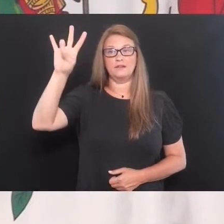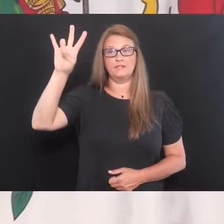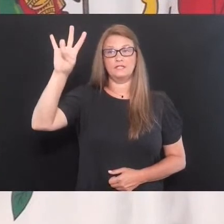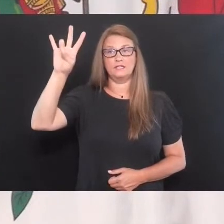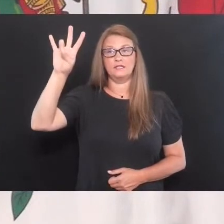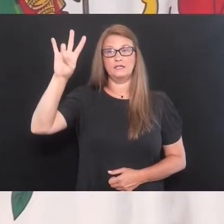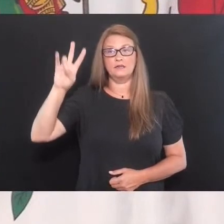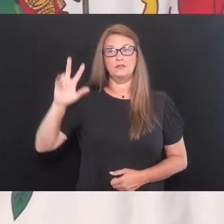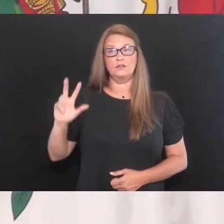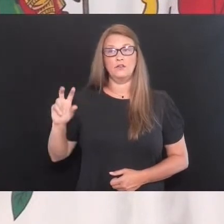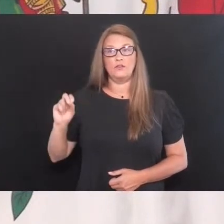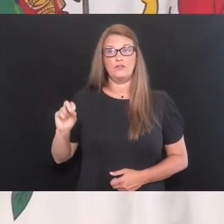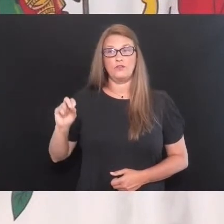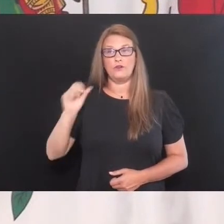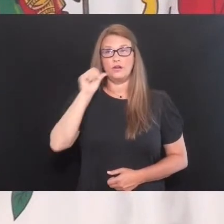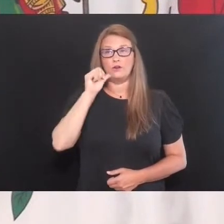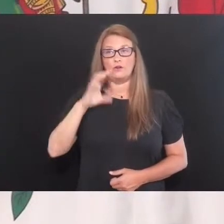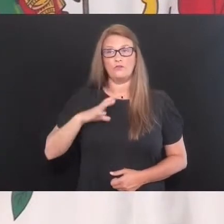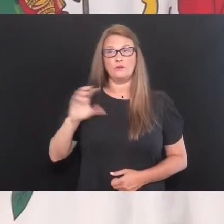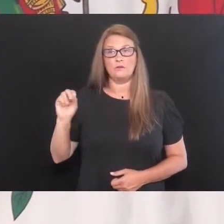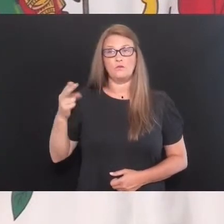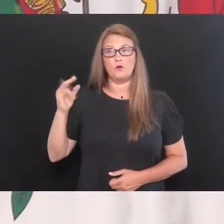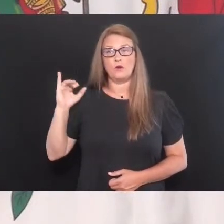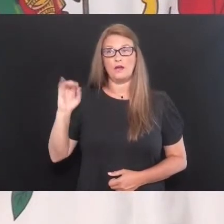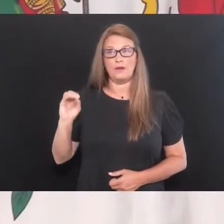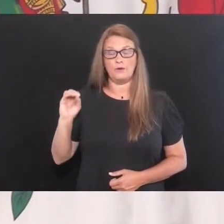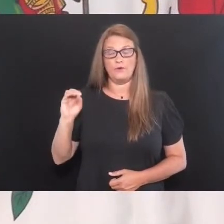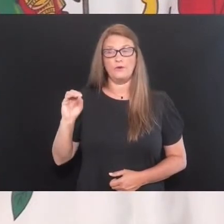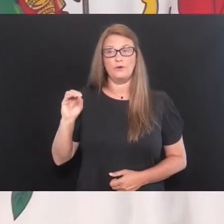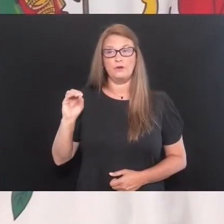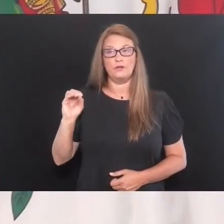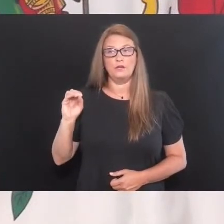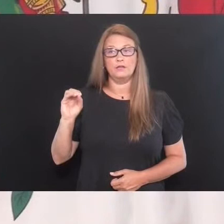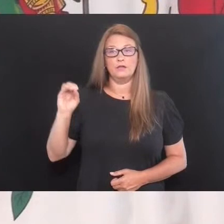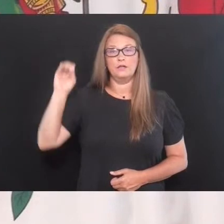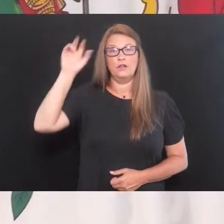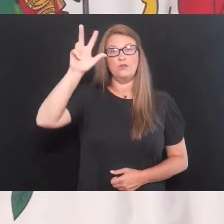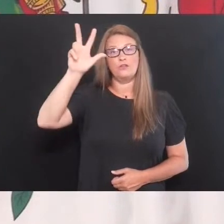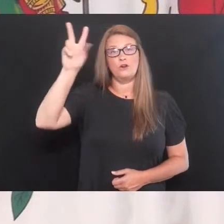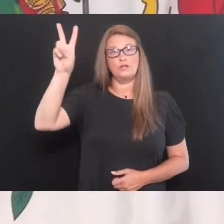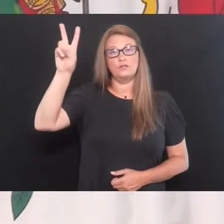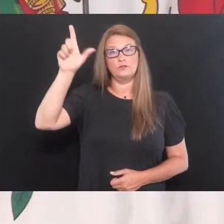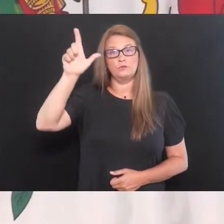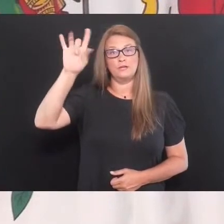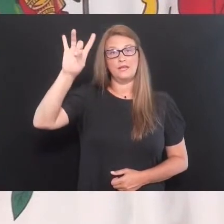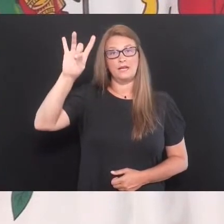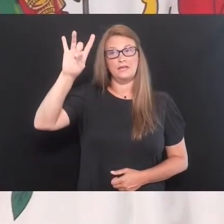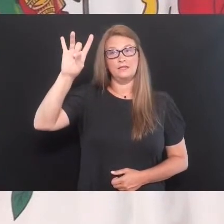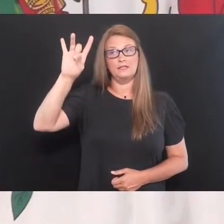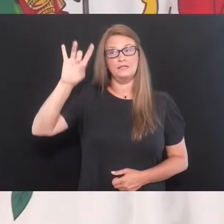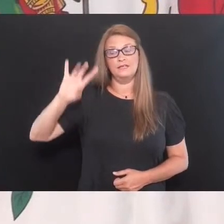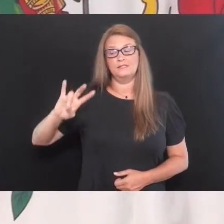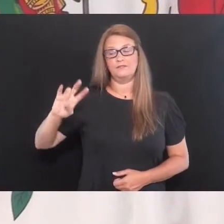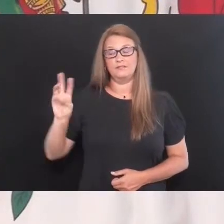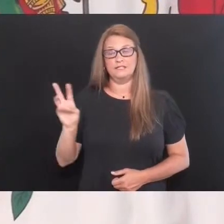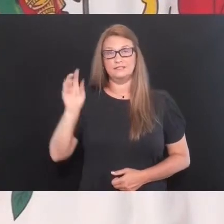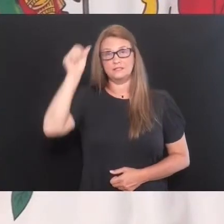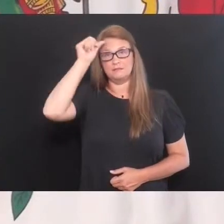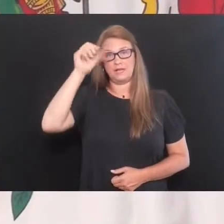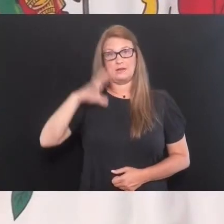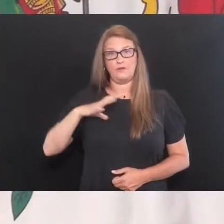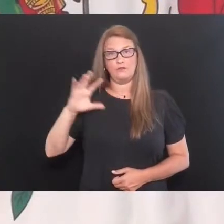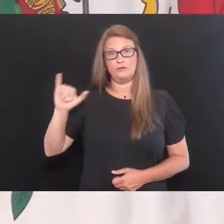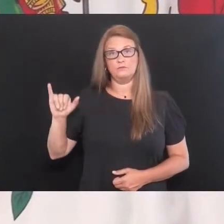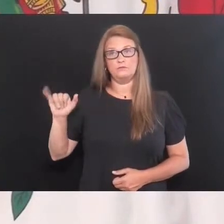a 30-year-old female from Ohio County. Our 3,228th death is a 76-year-old male from